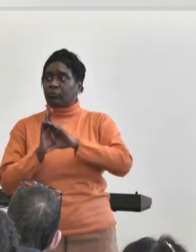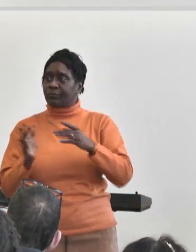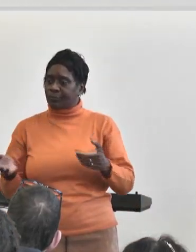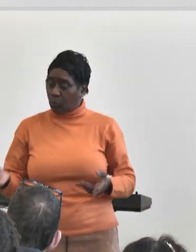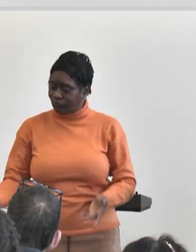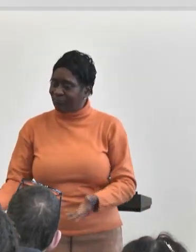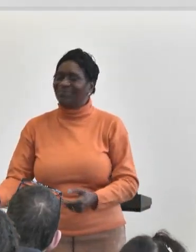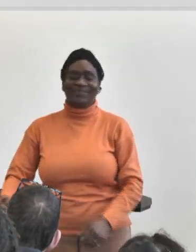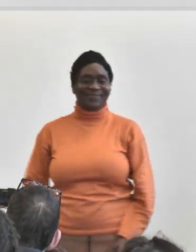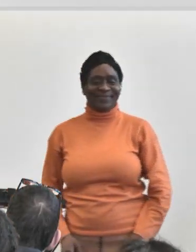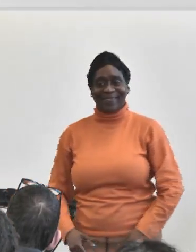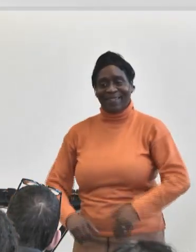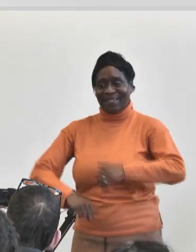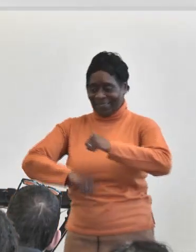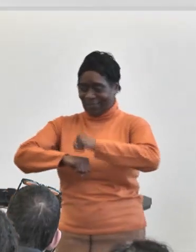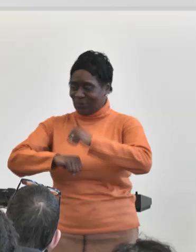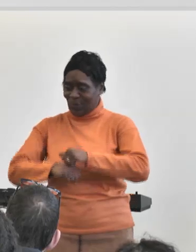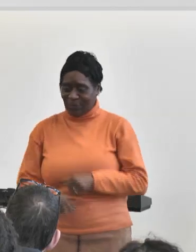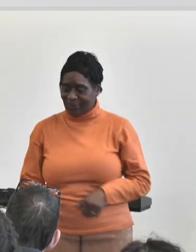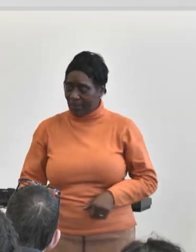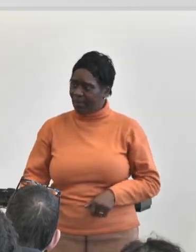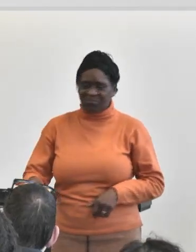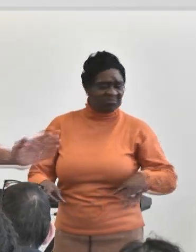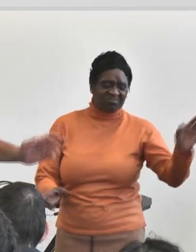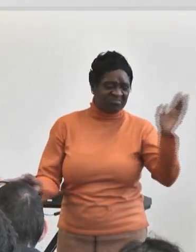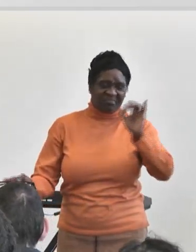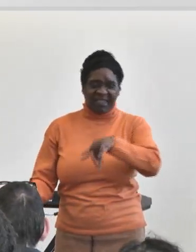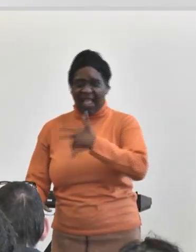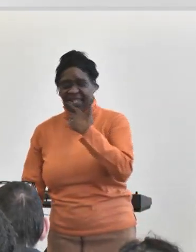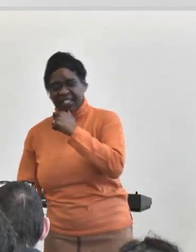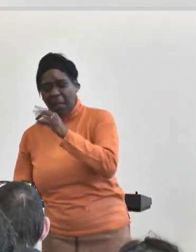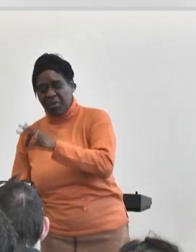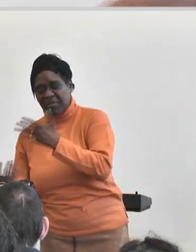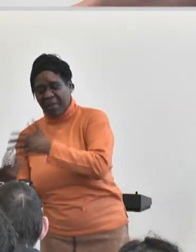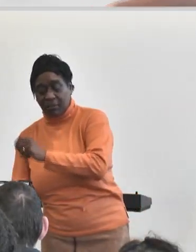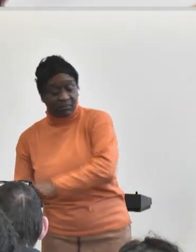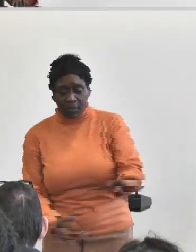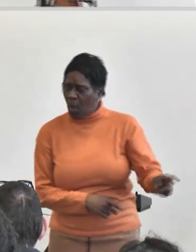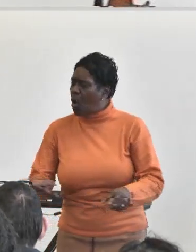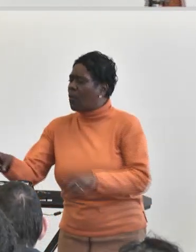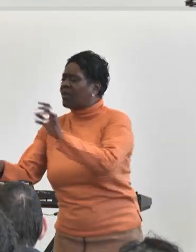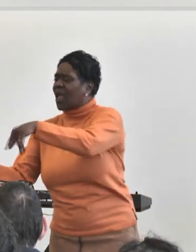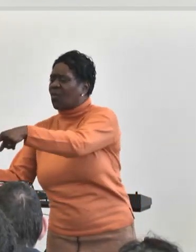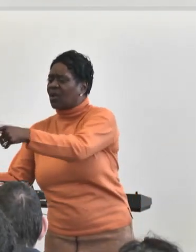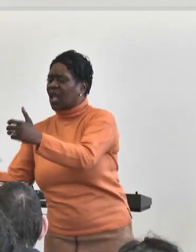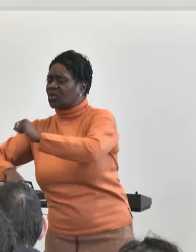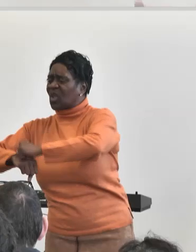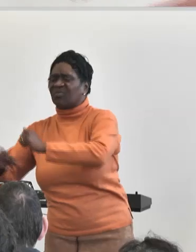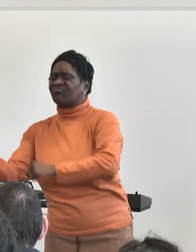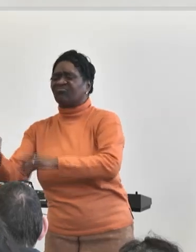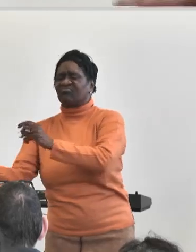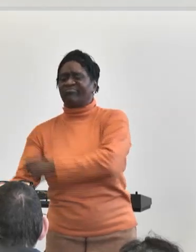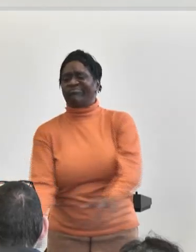imagen. How about this stone? Imagínese esta piedra. No, put that aside. La tiraban. Oh, how about this stone? Miren esta. No, it's